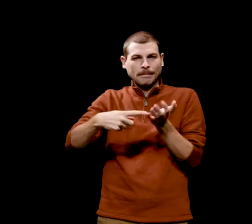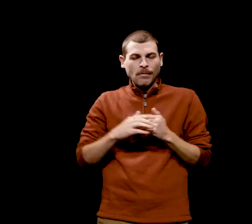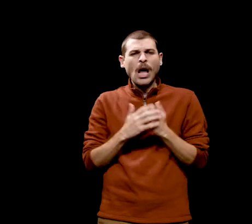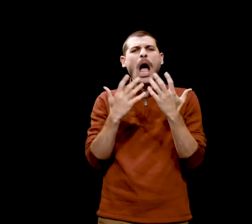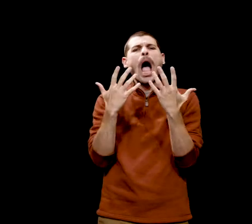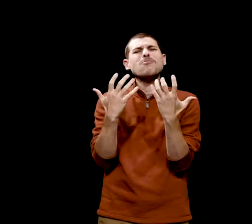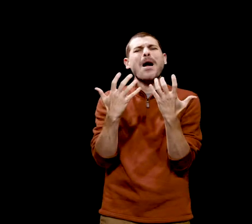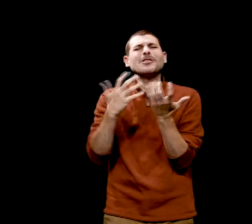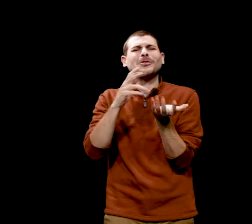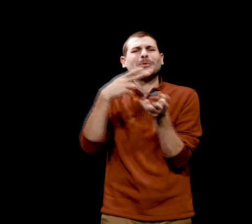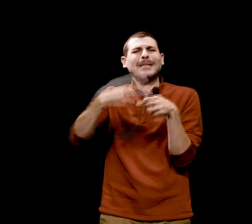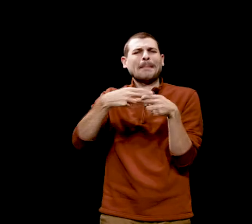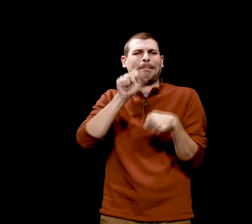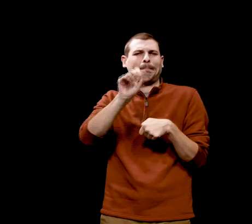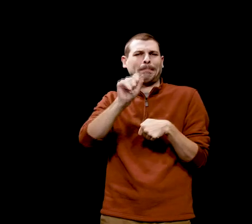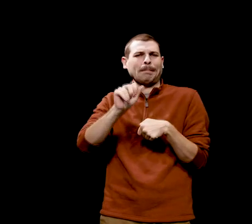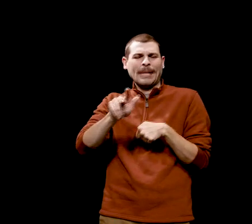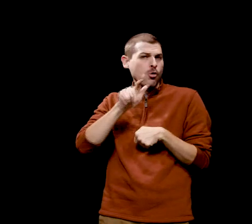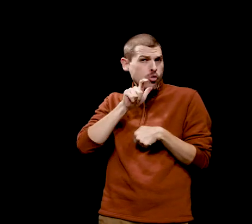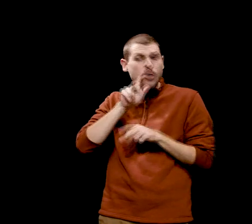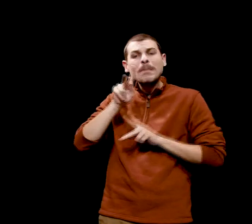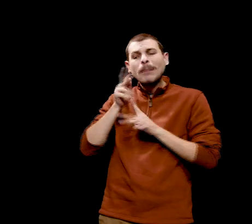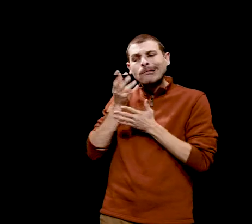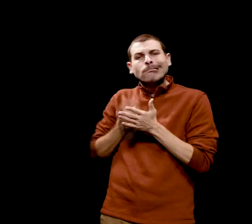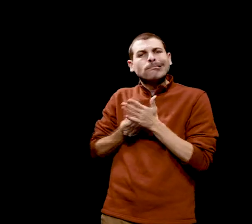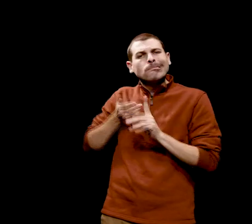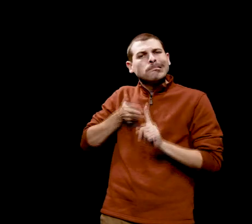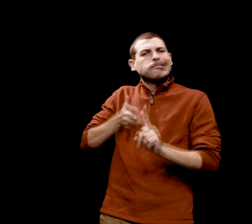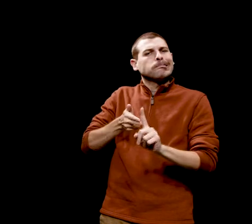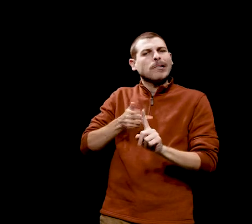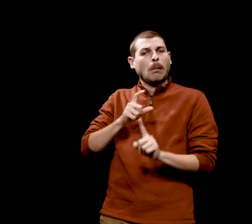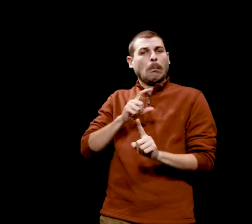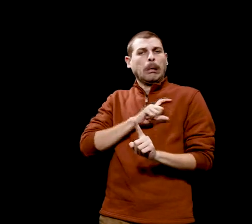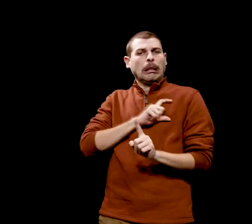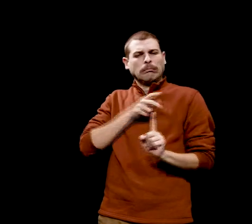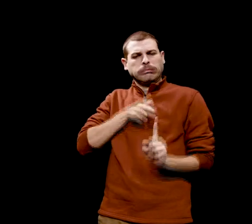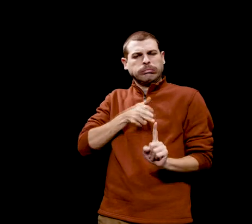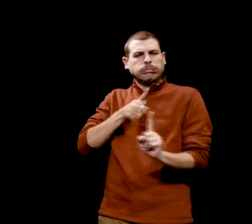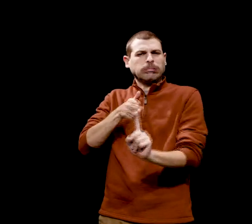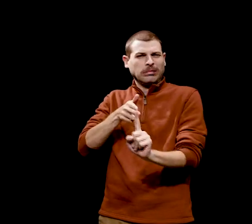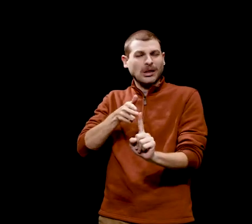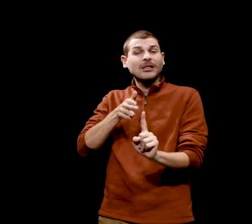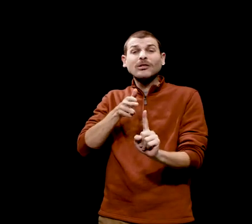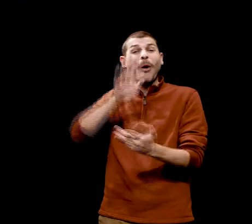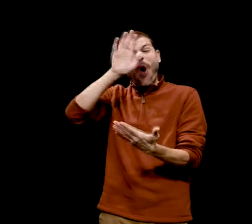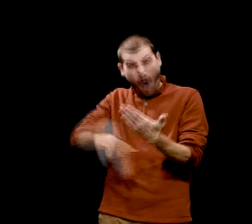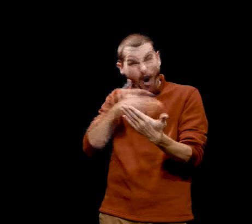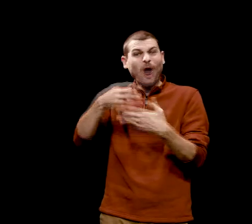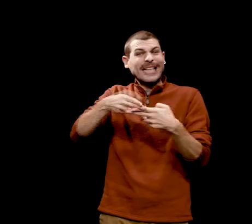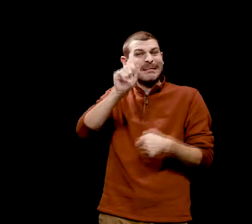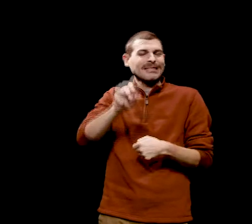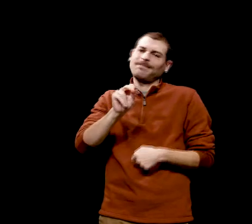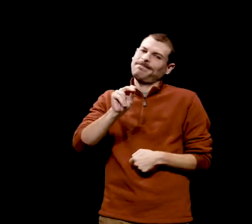officers. Please note this list is not exhaustive. This next segment is dedicated to